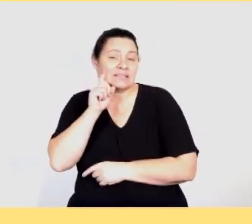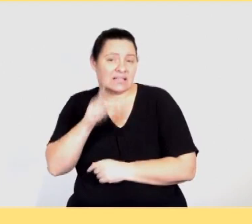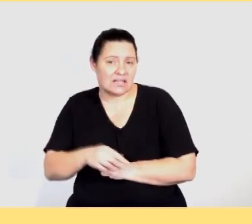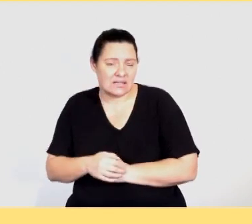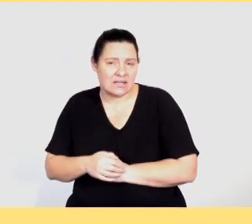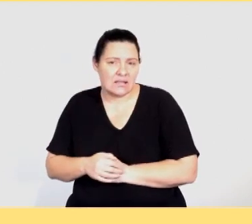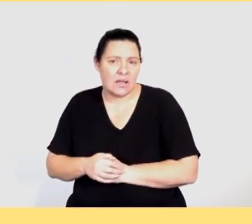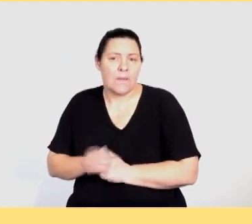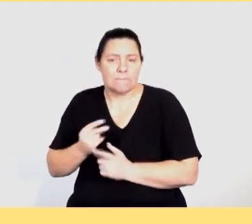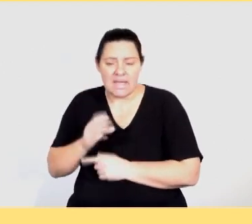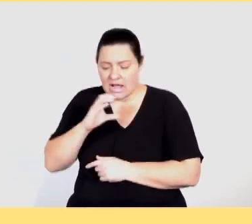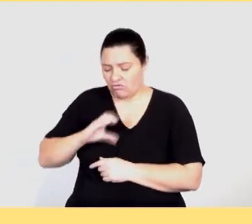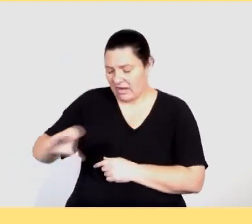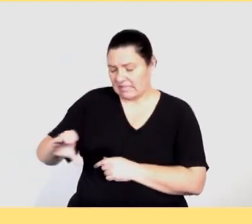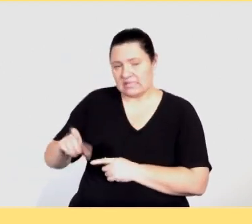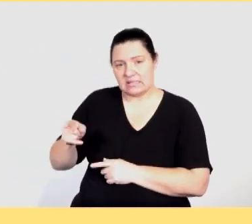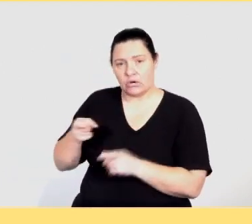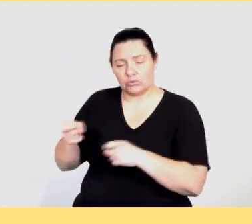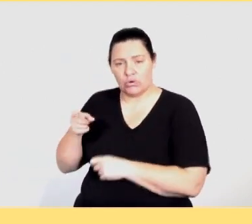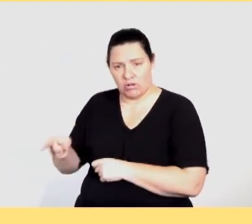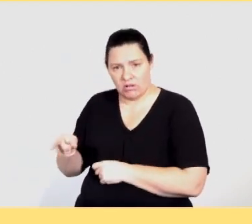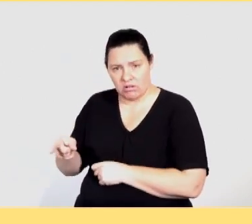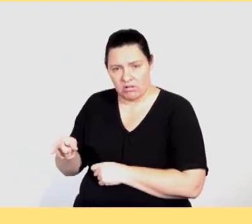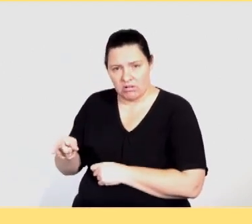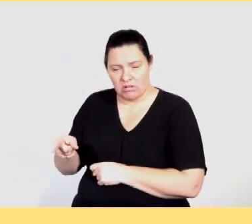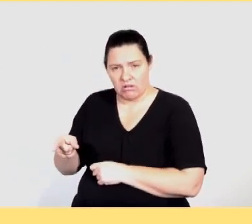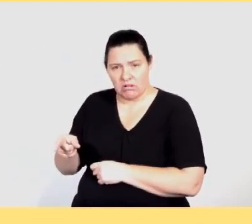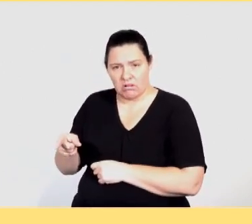have for you. When I credit creditors control,